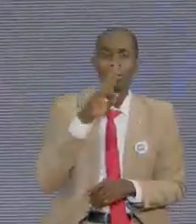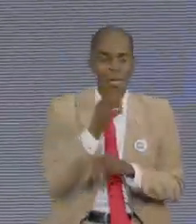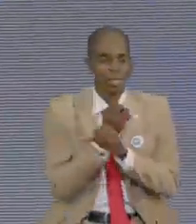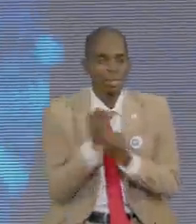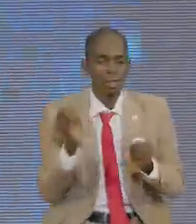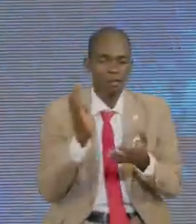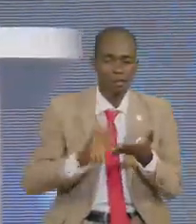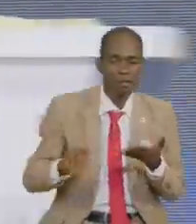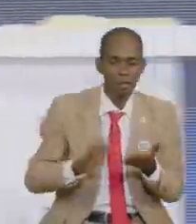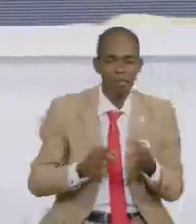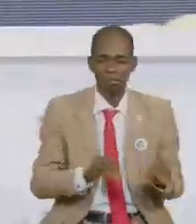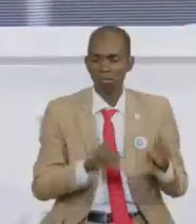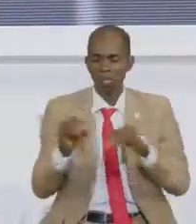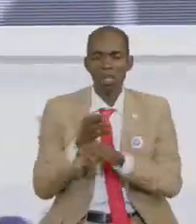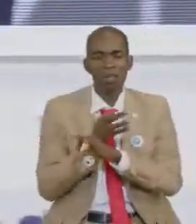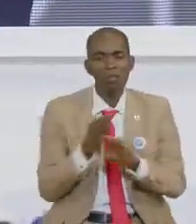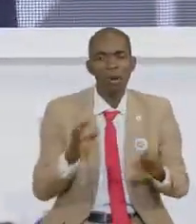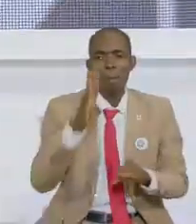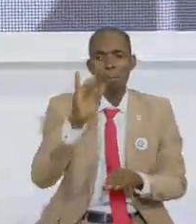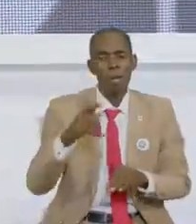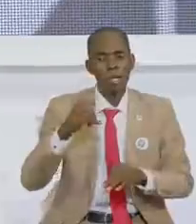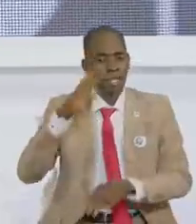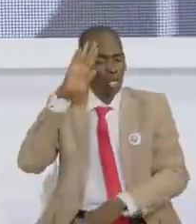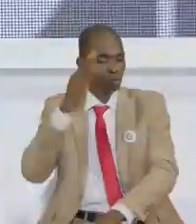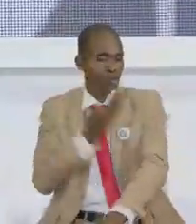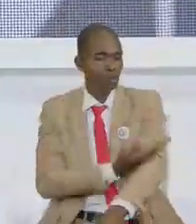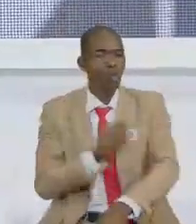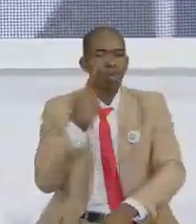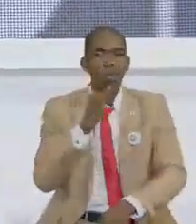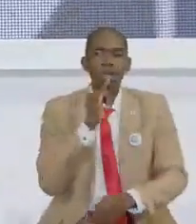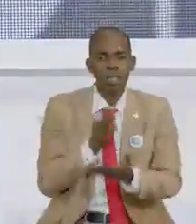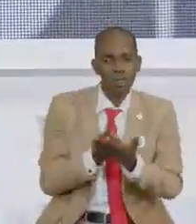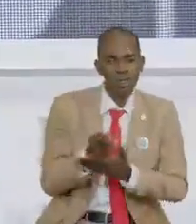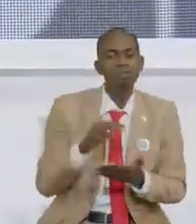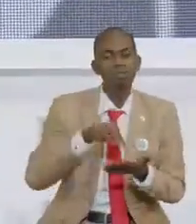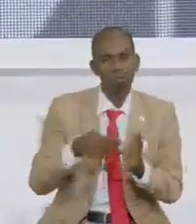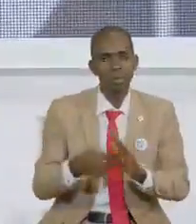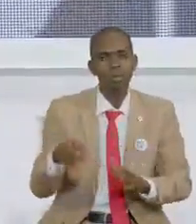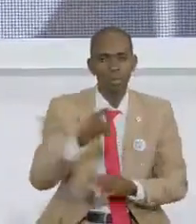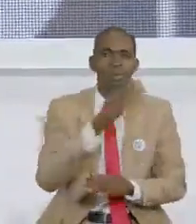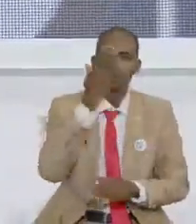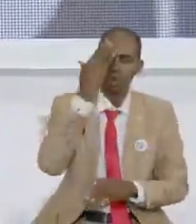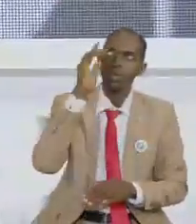you are set free by the Son who is the truth. You know him.